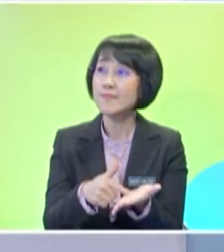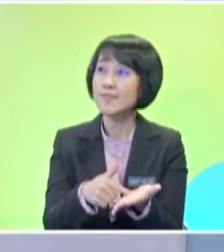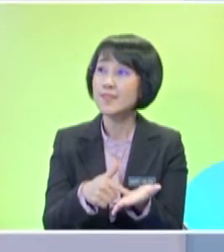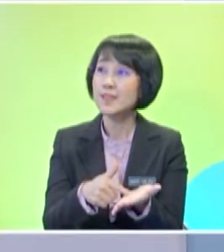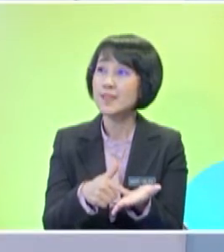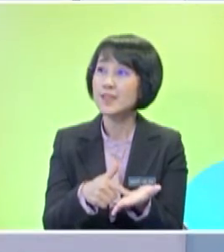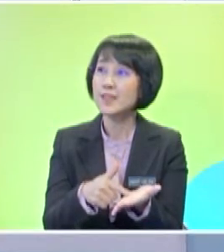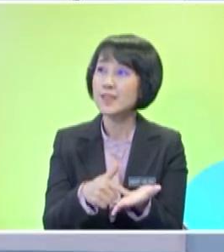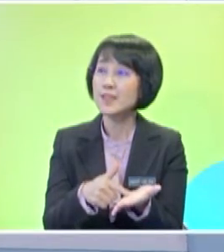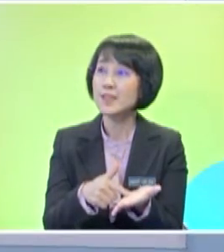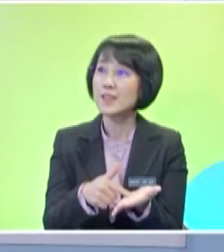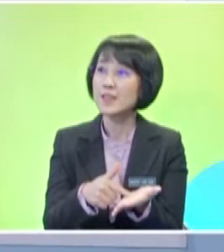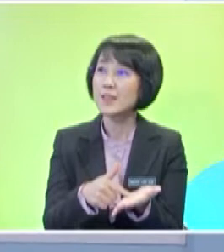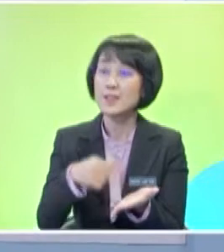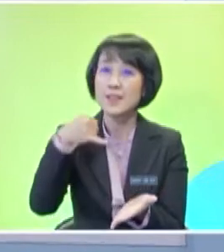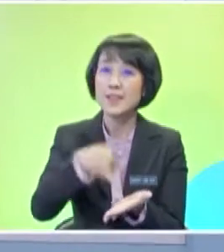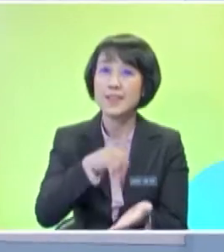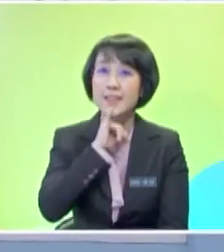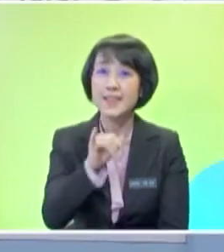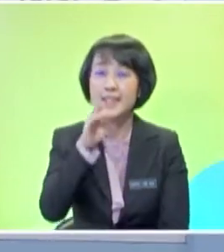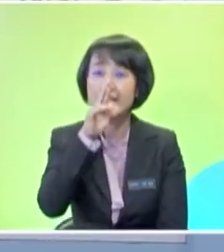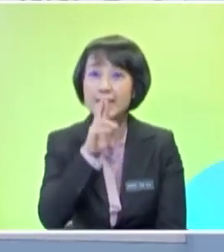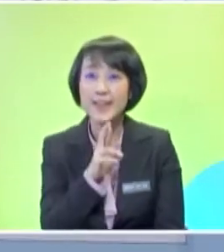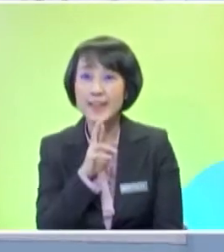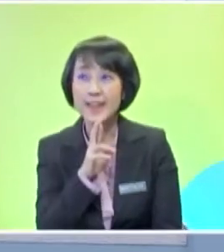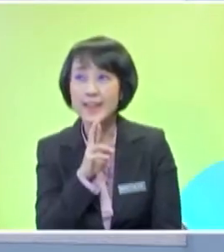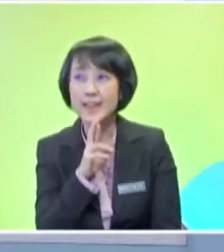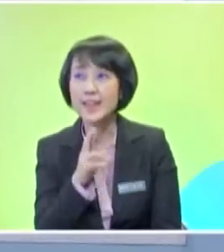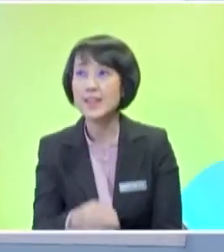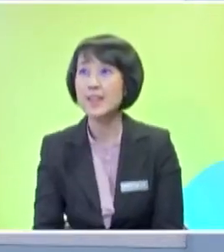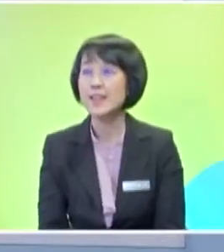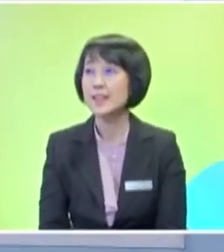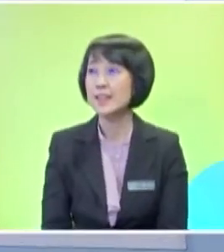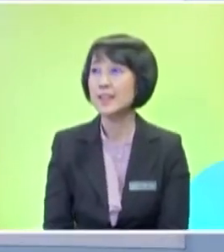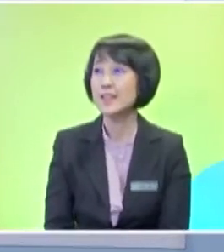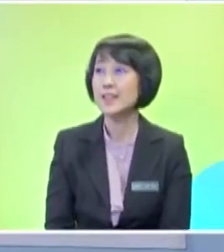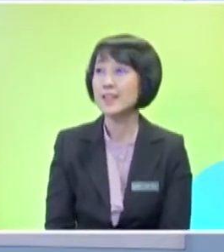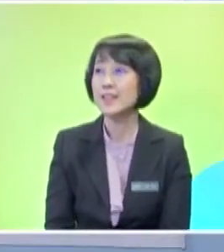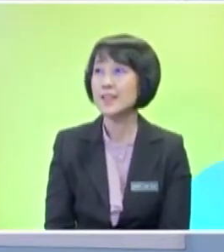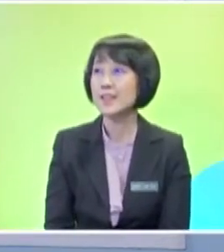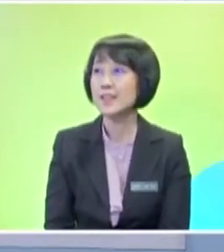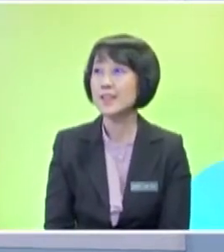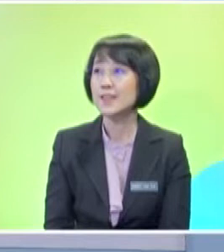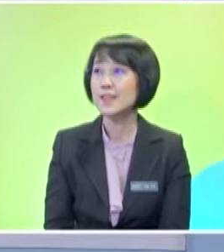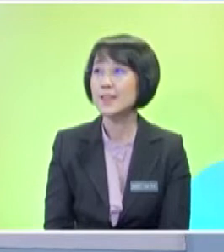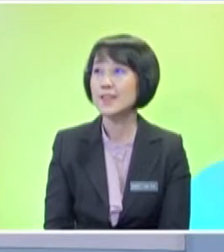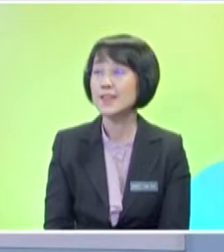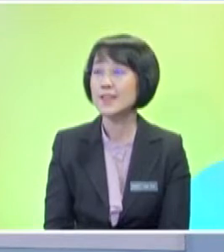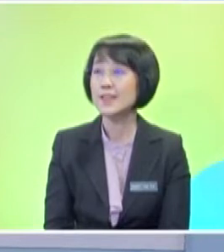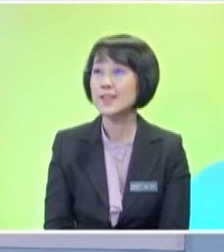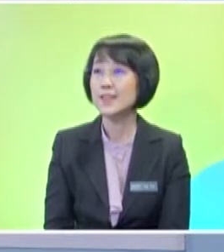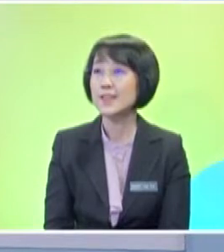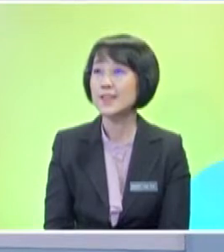Alright, so it is red. Now, let me see. Oh, yes! just like you mentioned, yes.